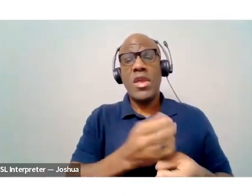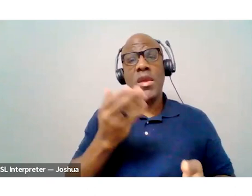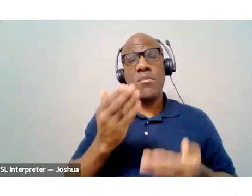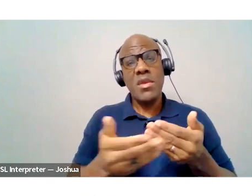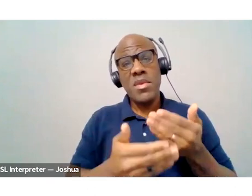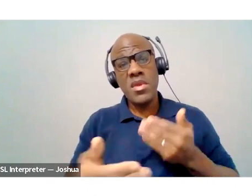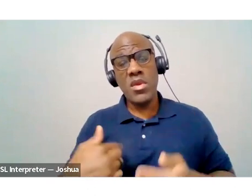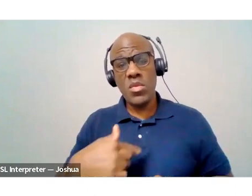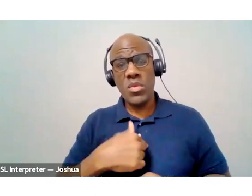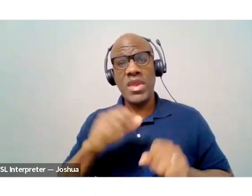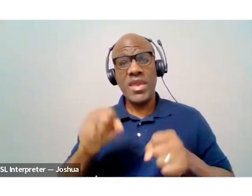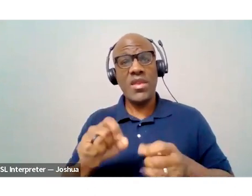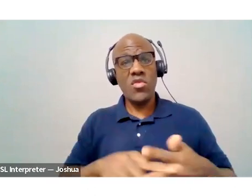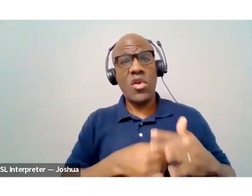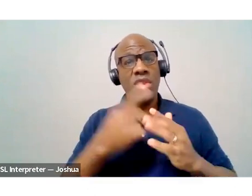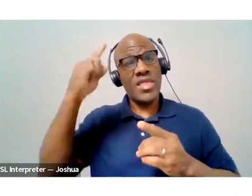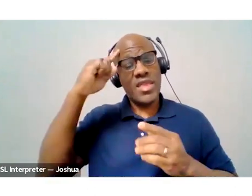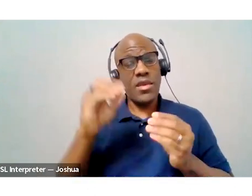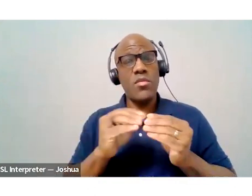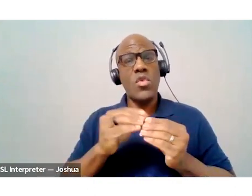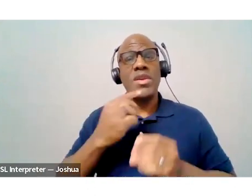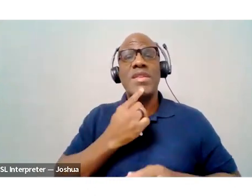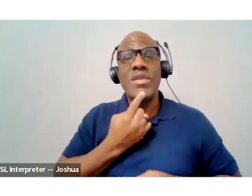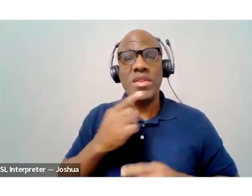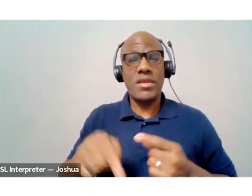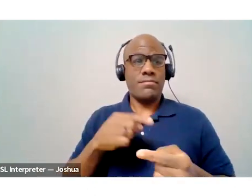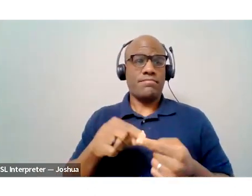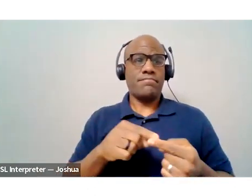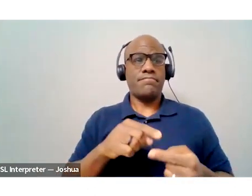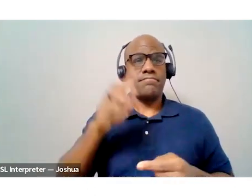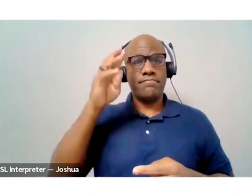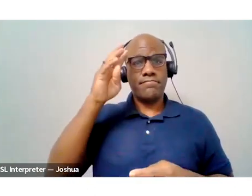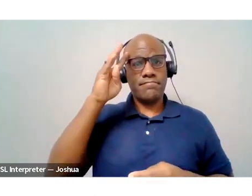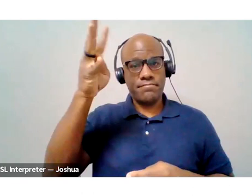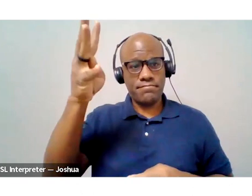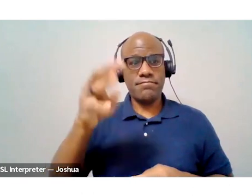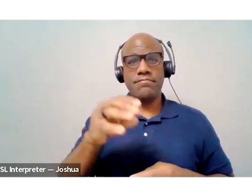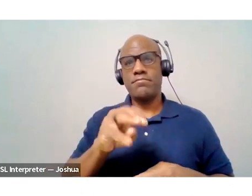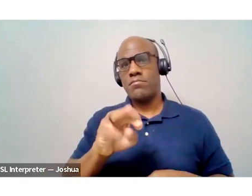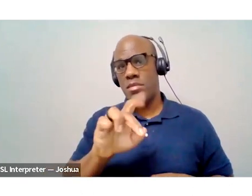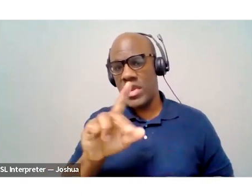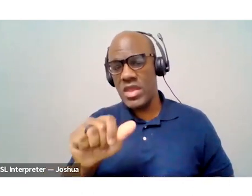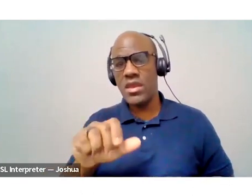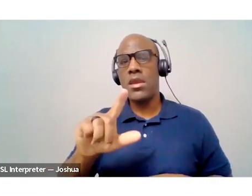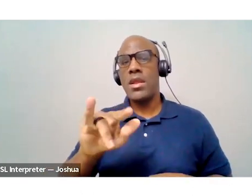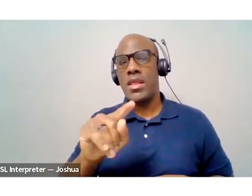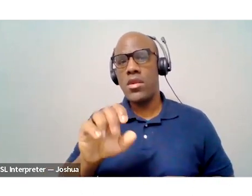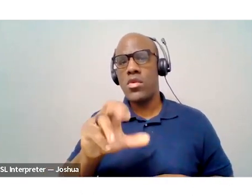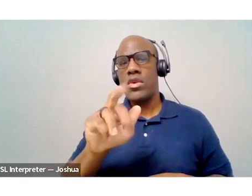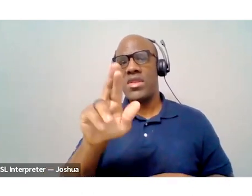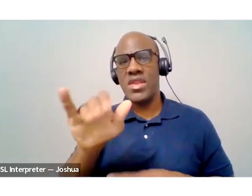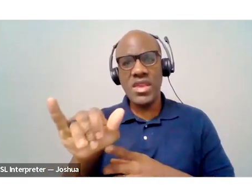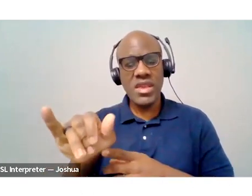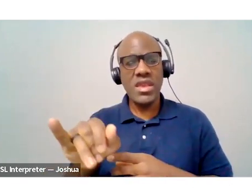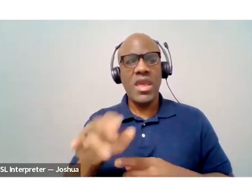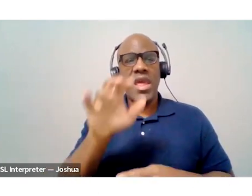media literacy and use the tools of critical media literacy as foundations for how creative work